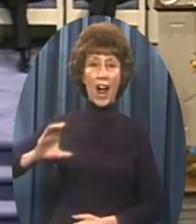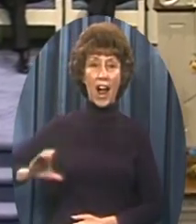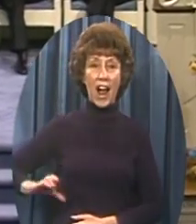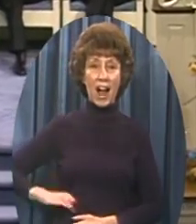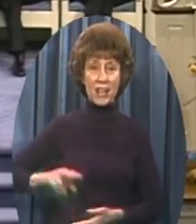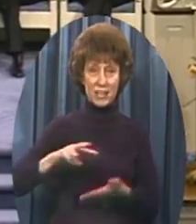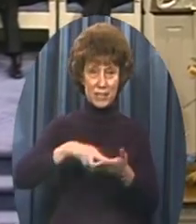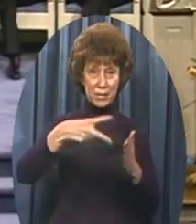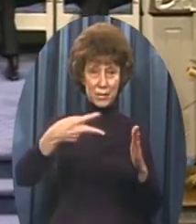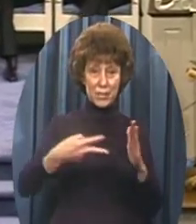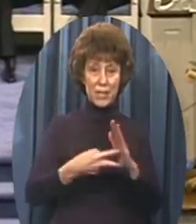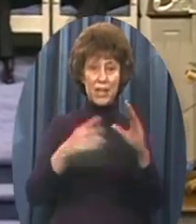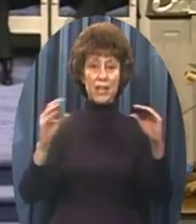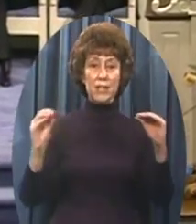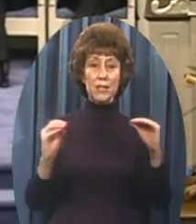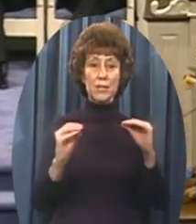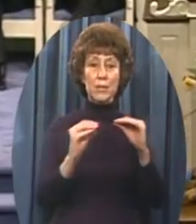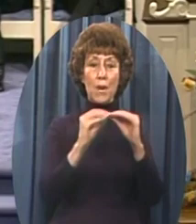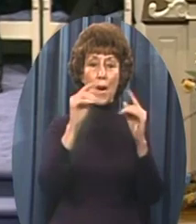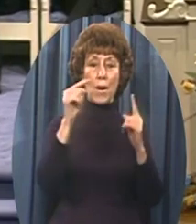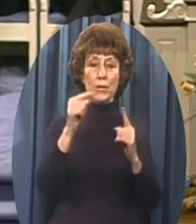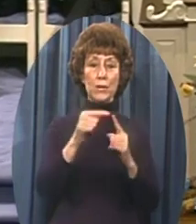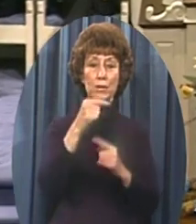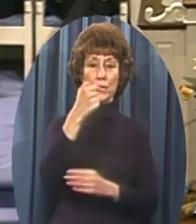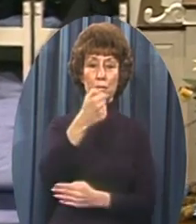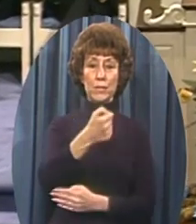Christ means more to me.